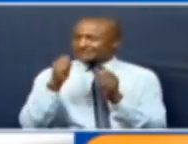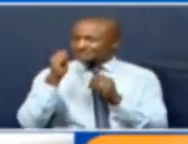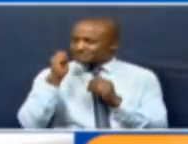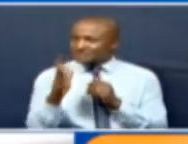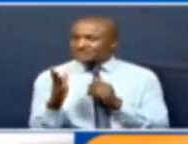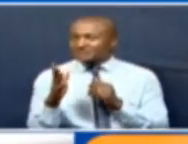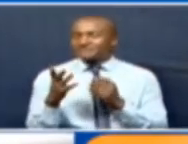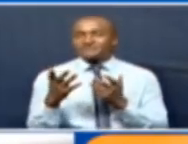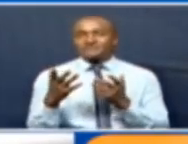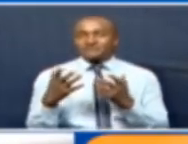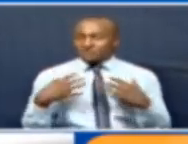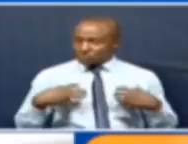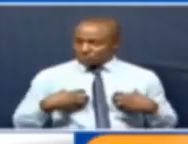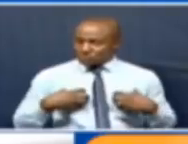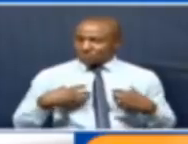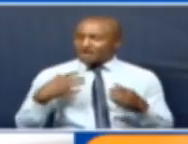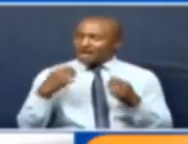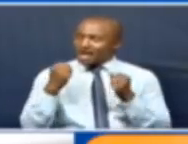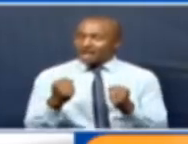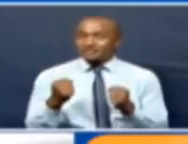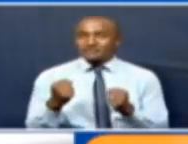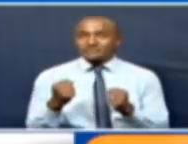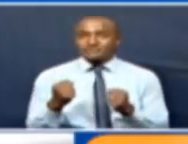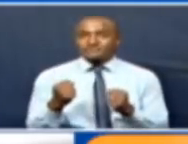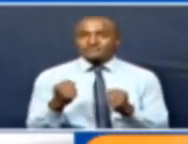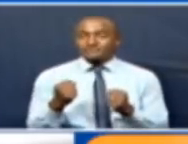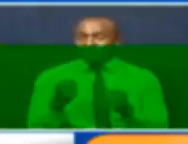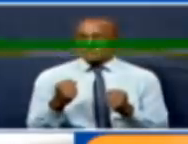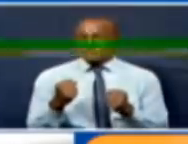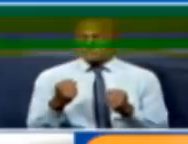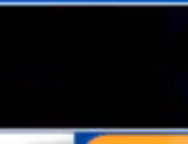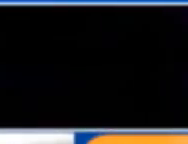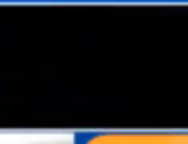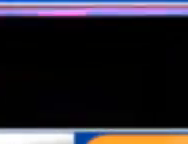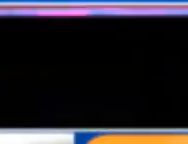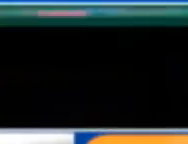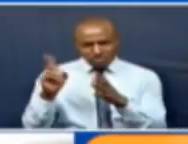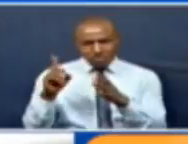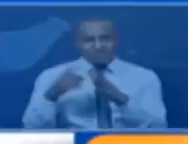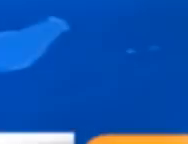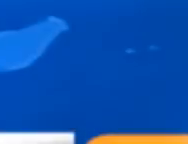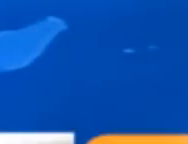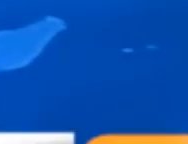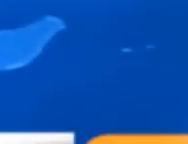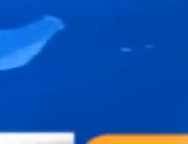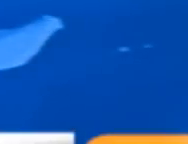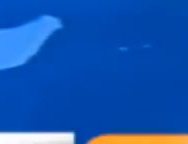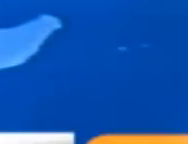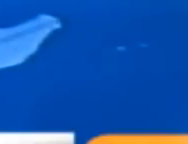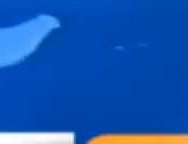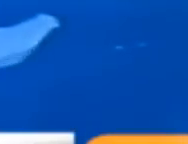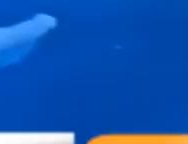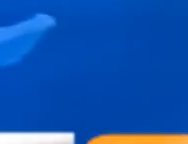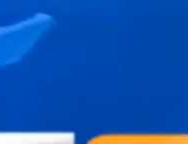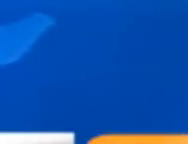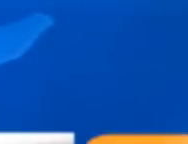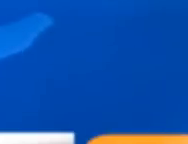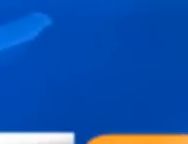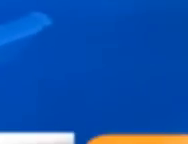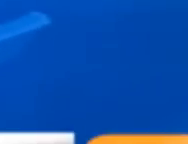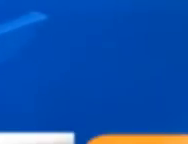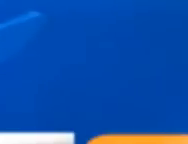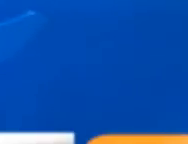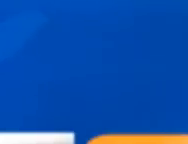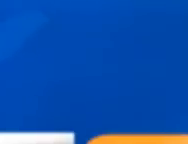comfortable prosthetics to wear. This was the dilemma which caused a prayer group in Nairobi to start knitting woolen artificial breasts for women who have